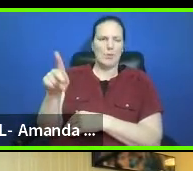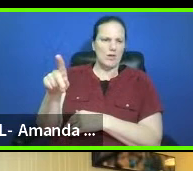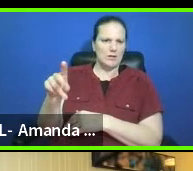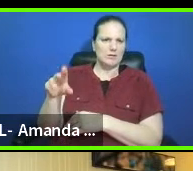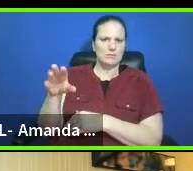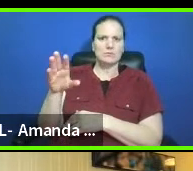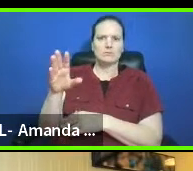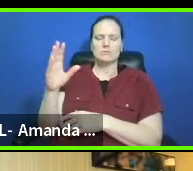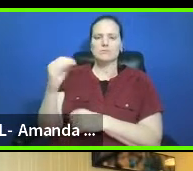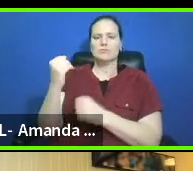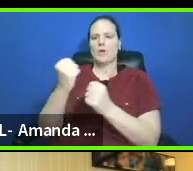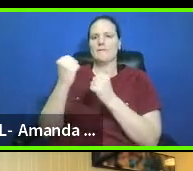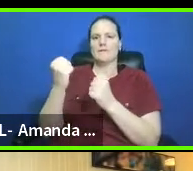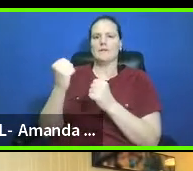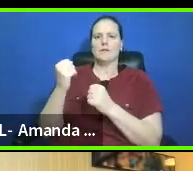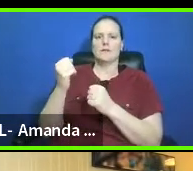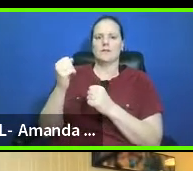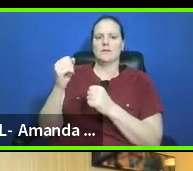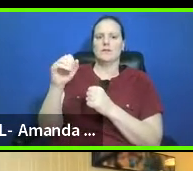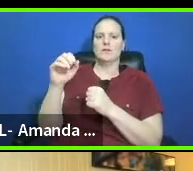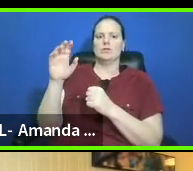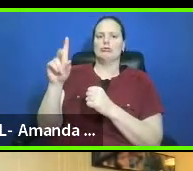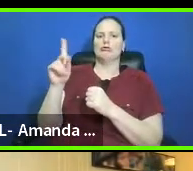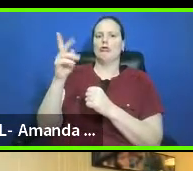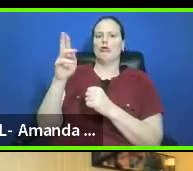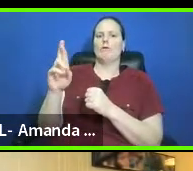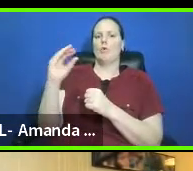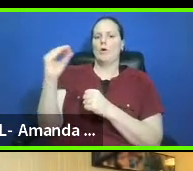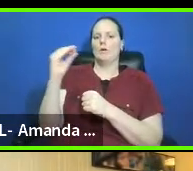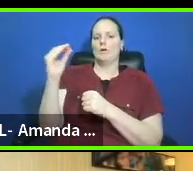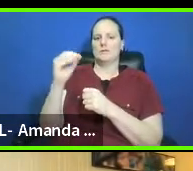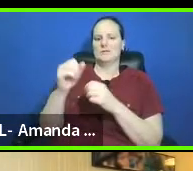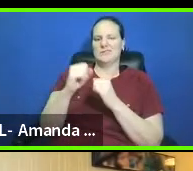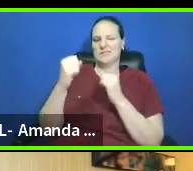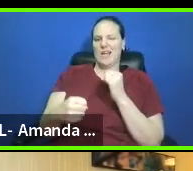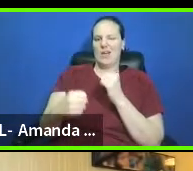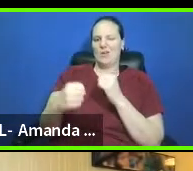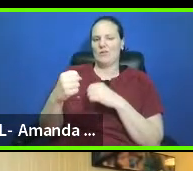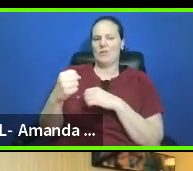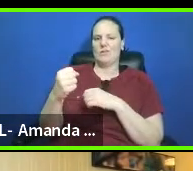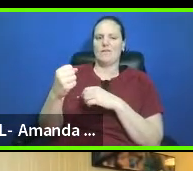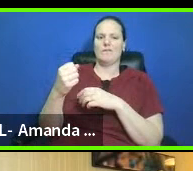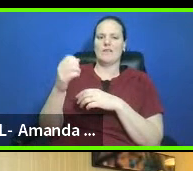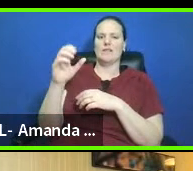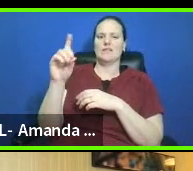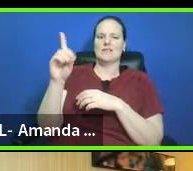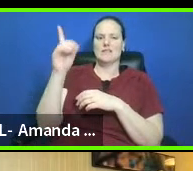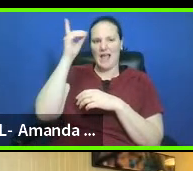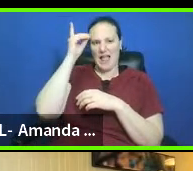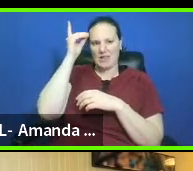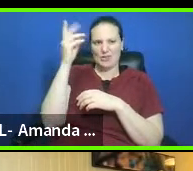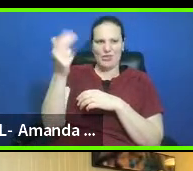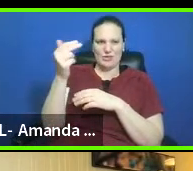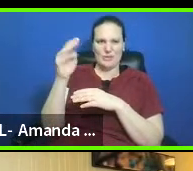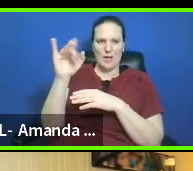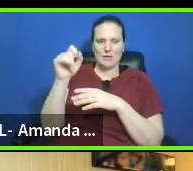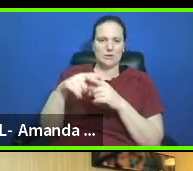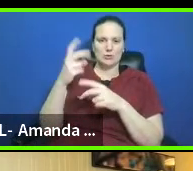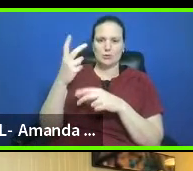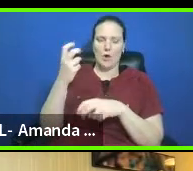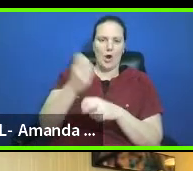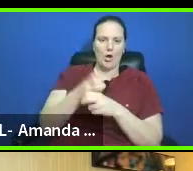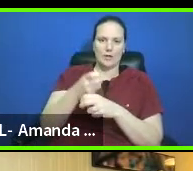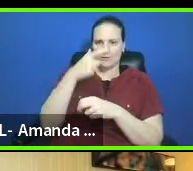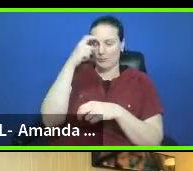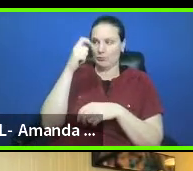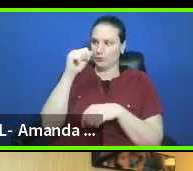Oregon, which is 13 miles south of the Dalles. And it was two of the, I'll say, hardest summer jobs I ever had, but they're most rewarding